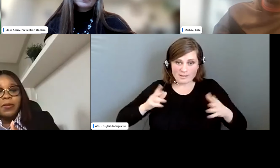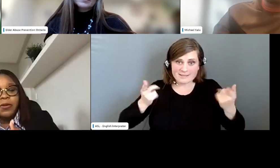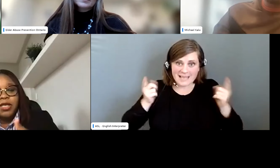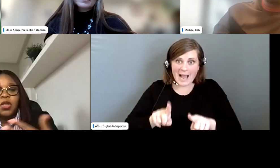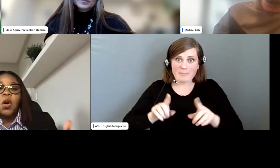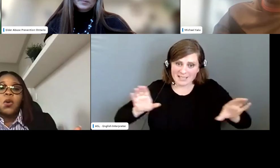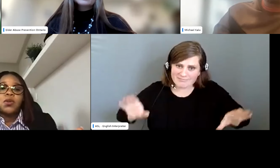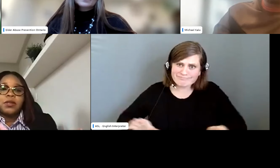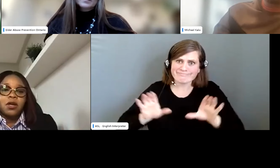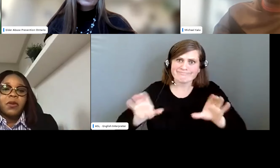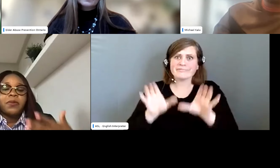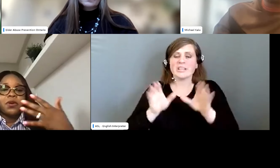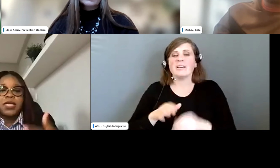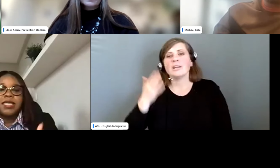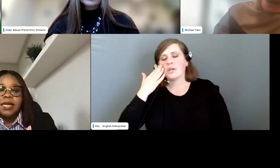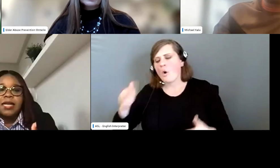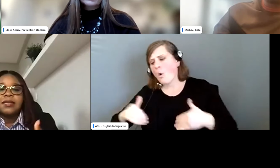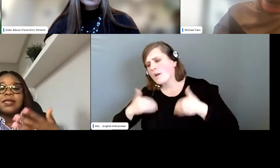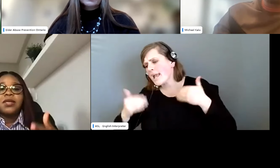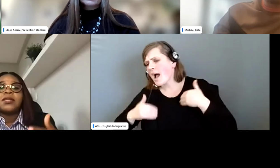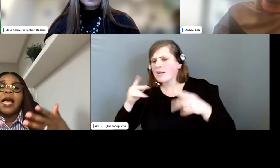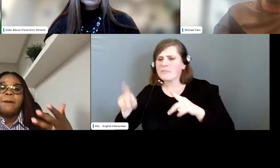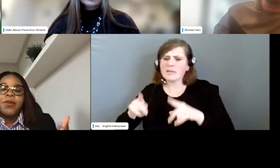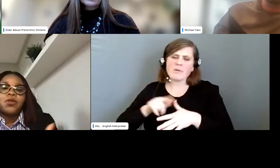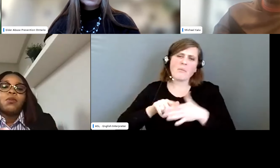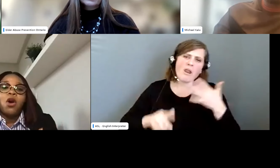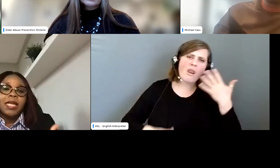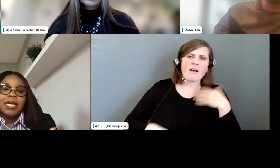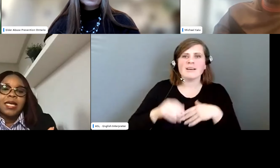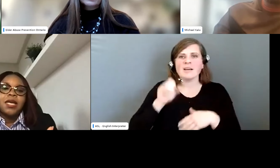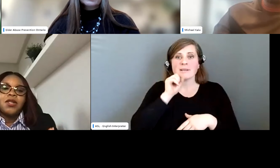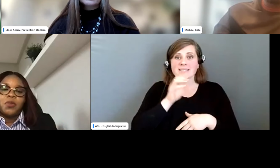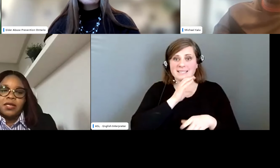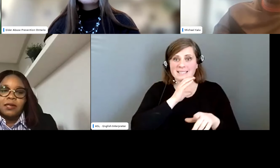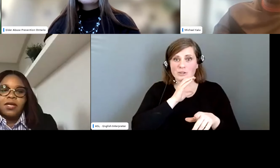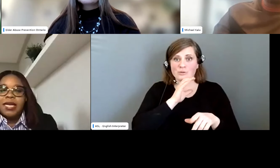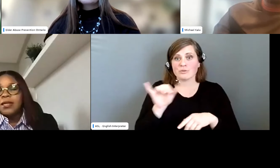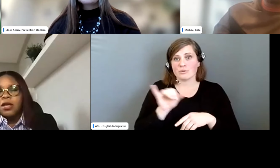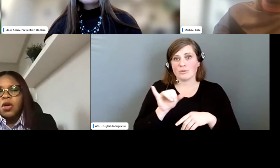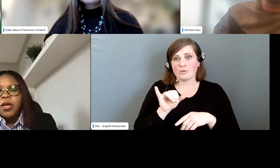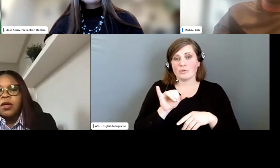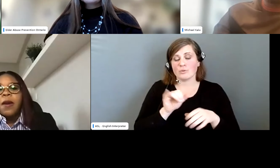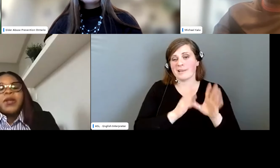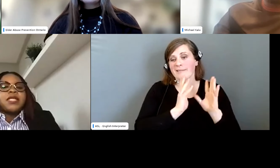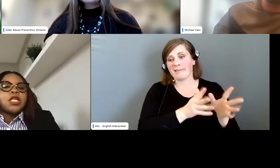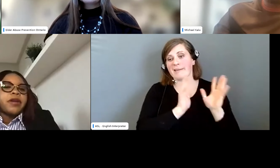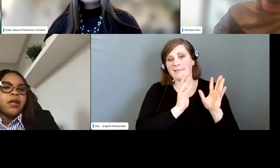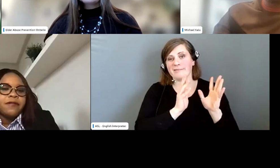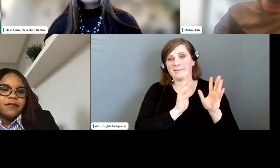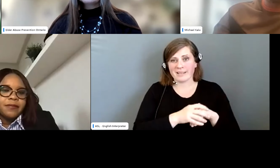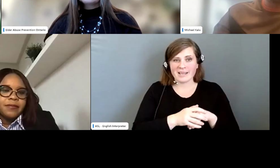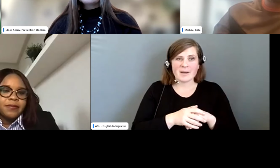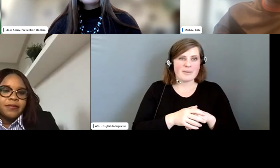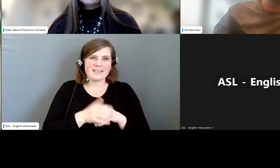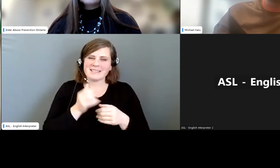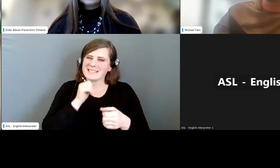about younger population. Oh, young people, these, that. Seniors are, more likely to be excluded. There's a lot going on, but it's still not